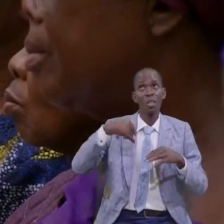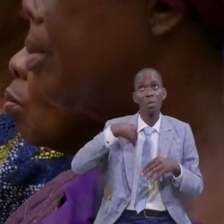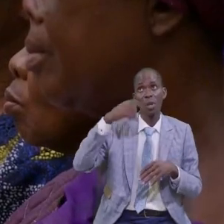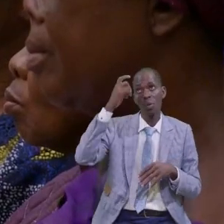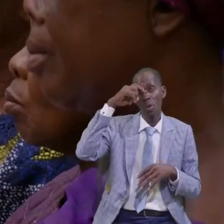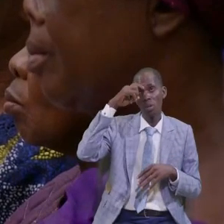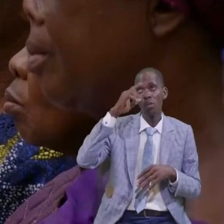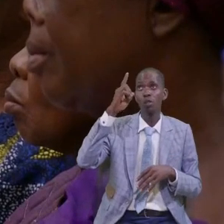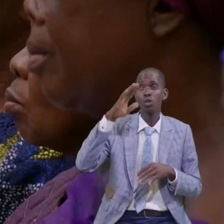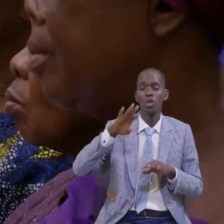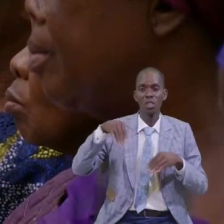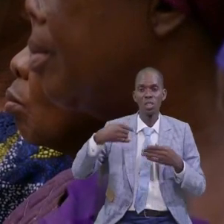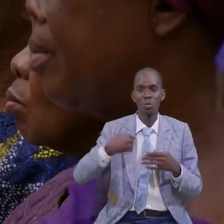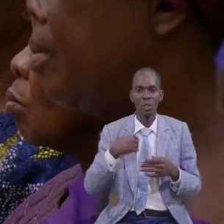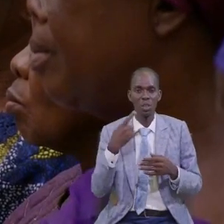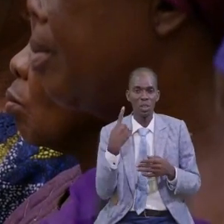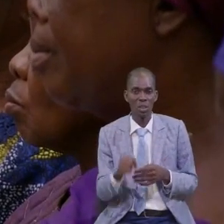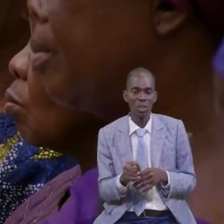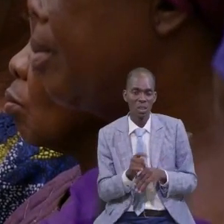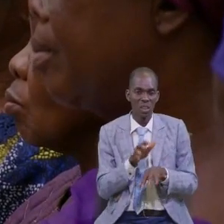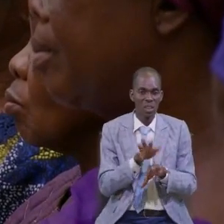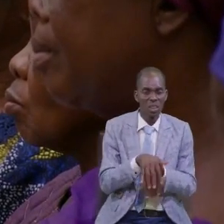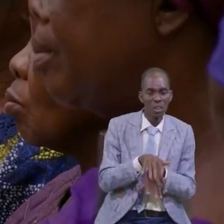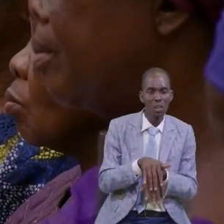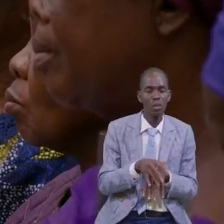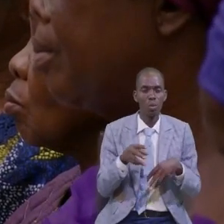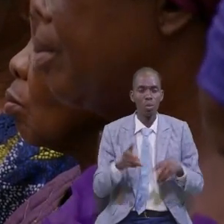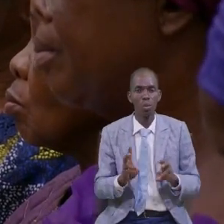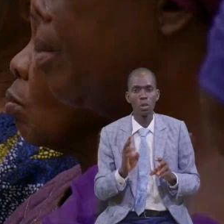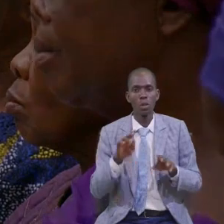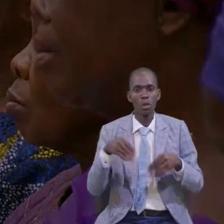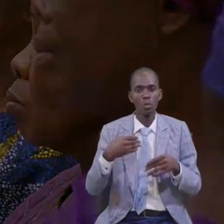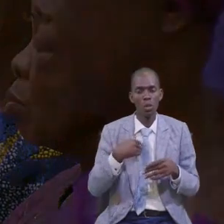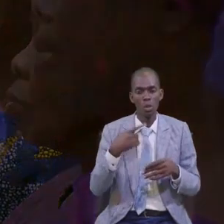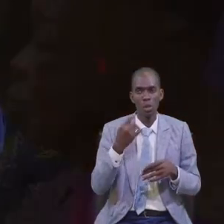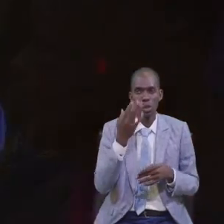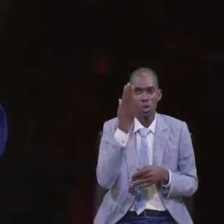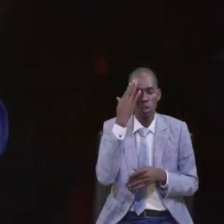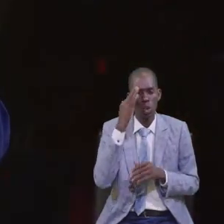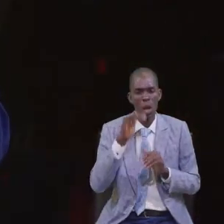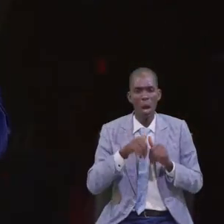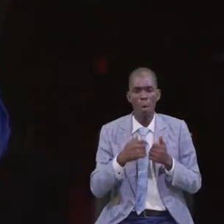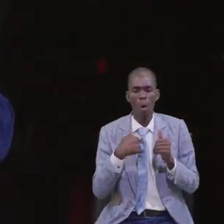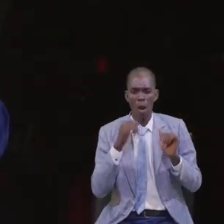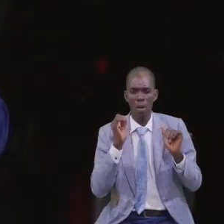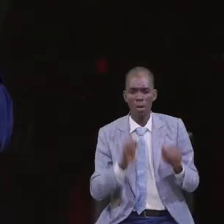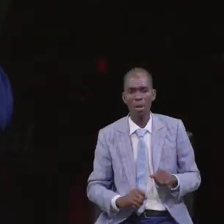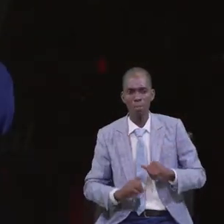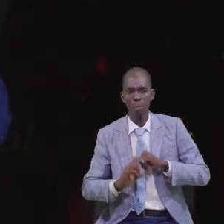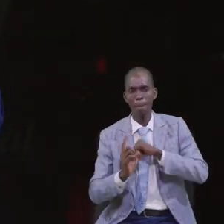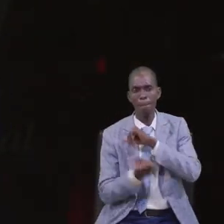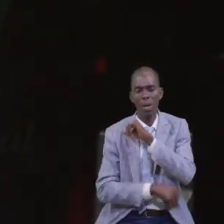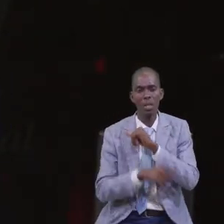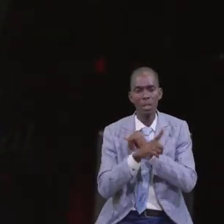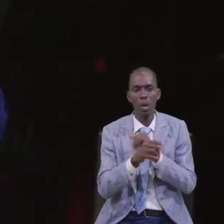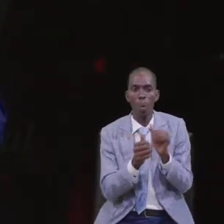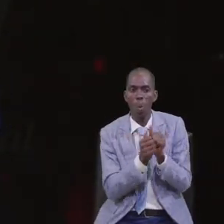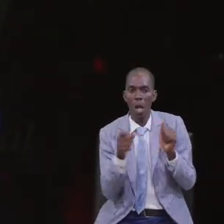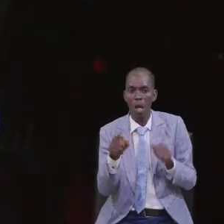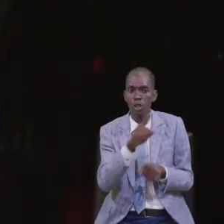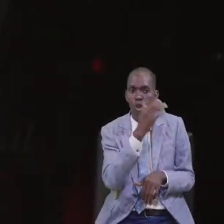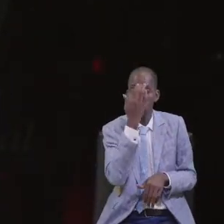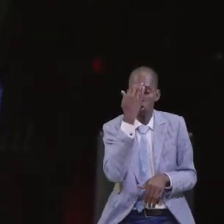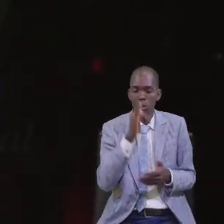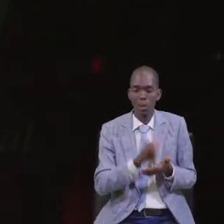Give me the craftiness and give me the know-how so that I can strike them without them knowing that